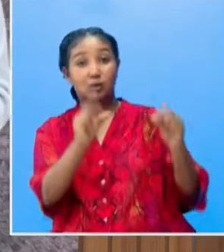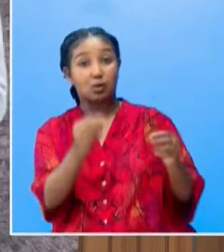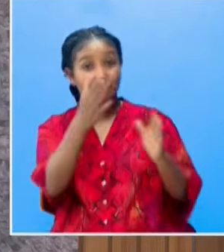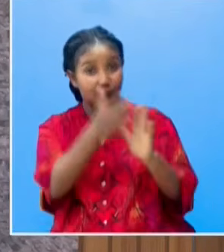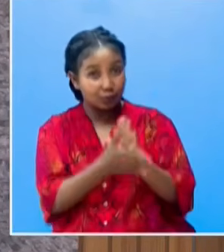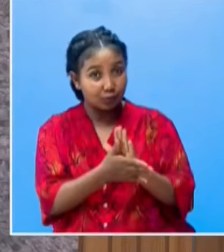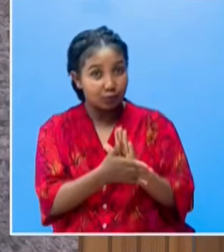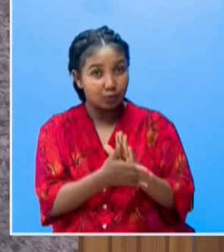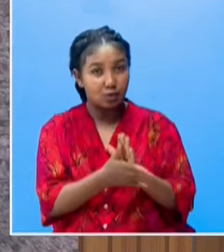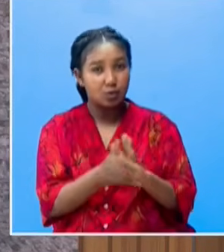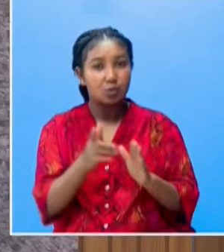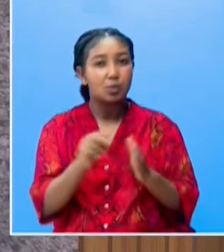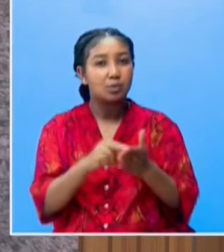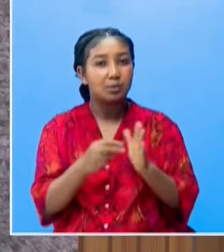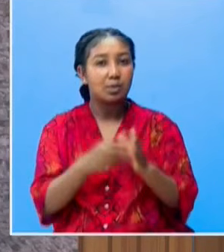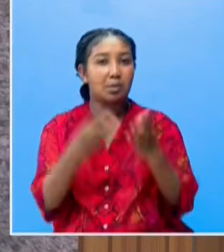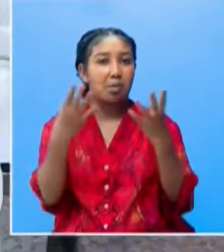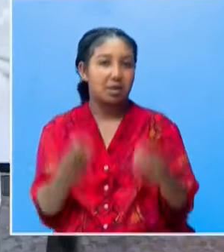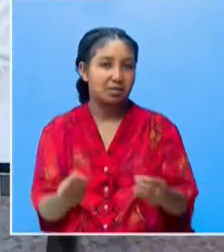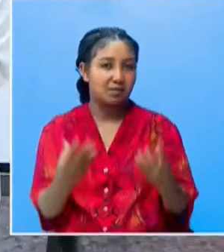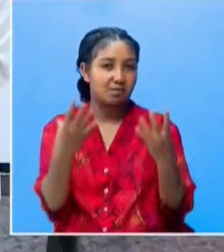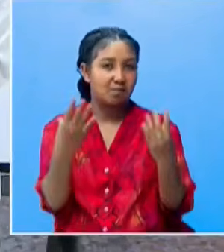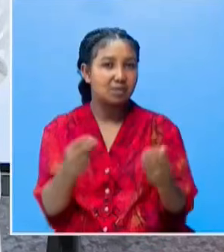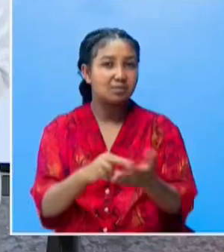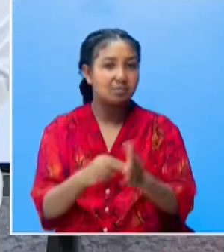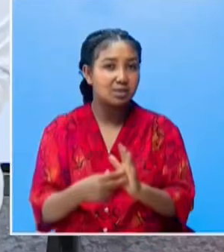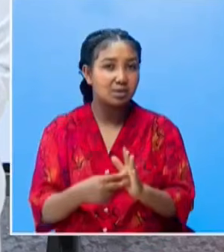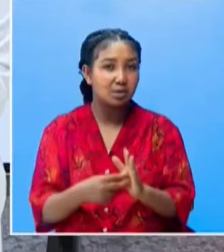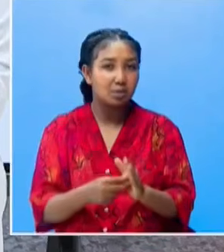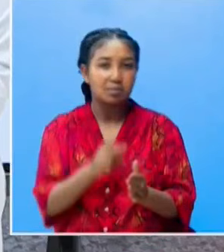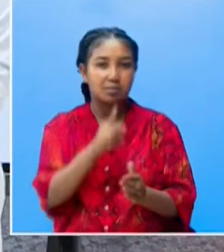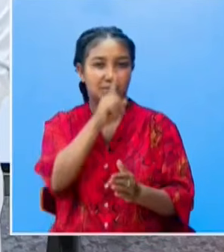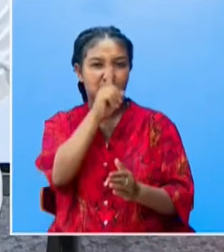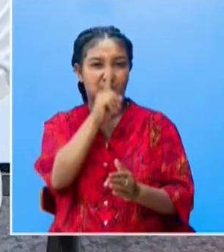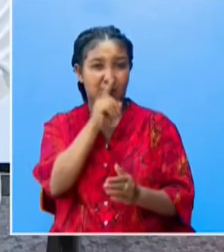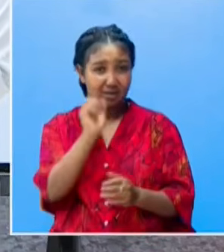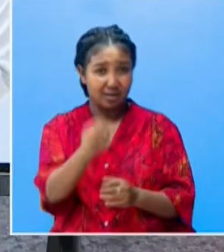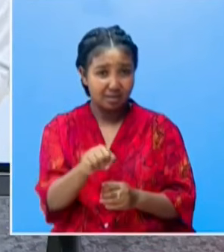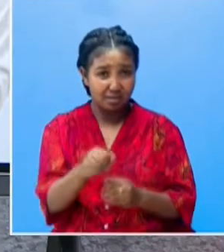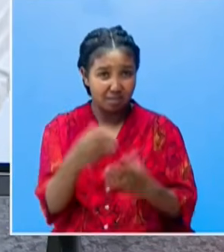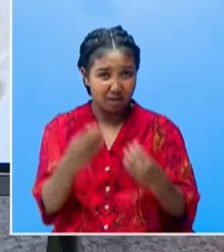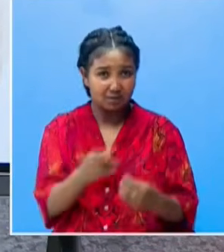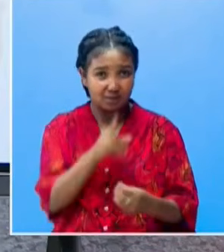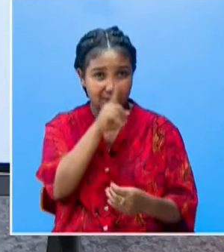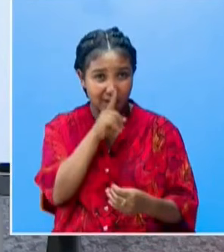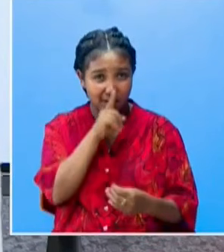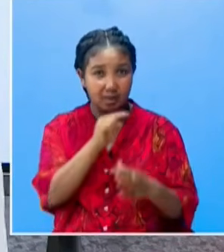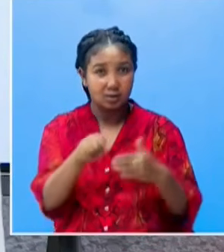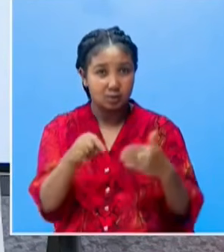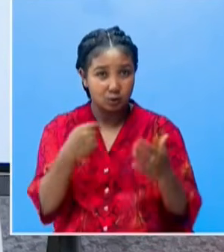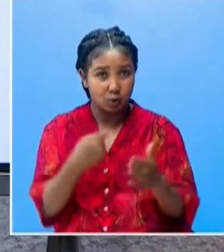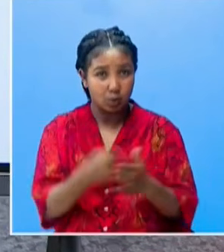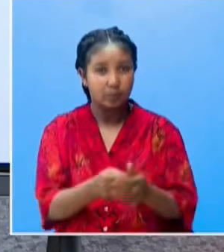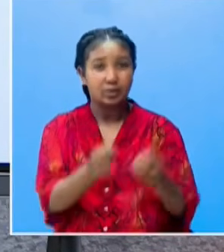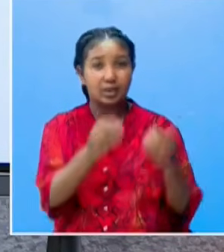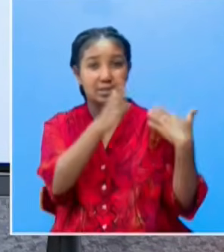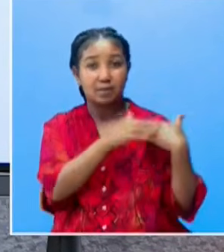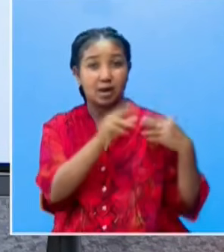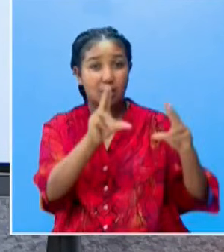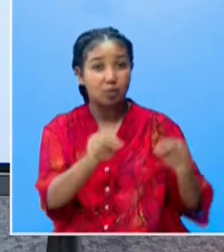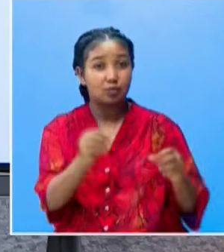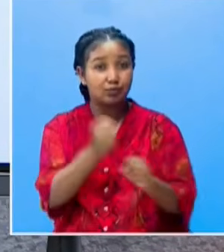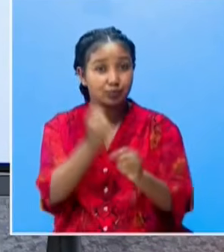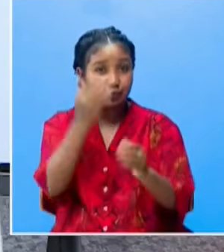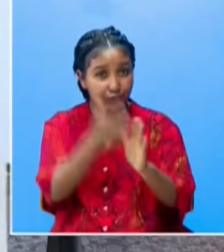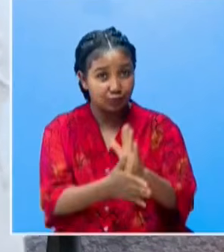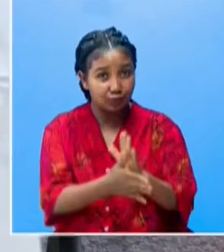doer, which means passive. Passive means what? Silent. Yes? So, since the subjects are not the doer